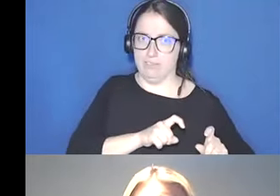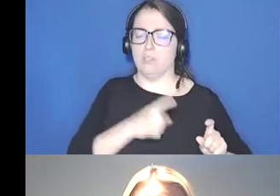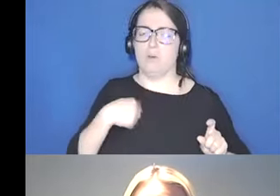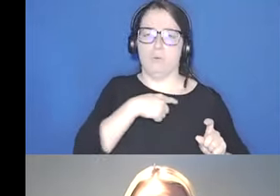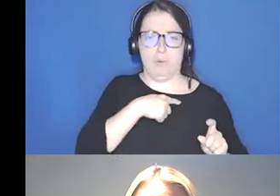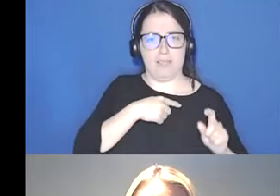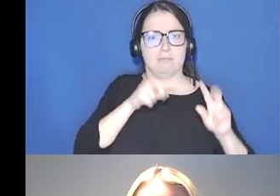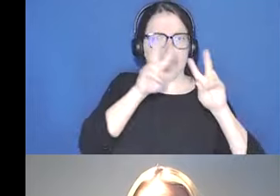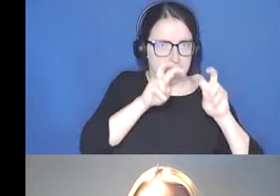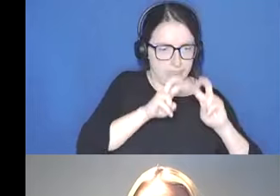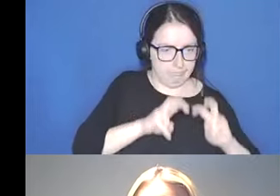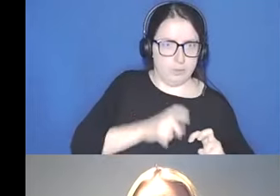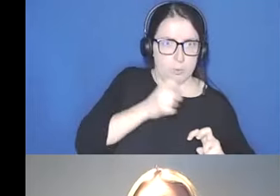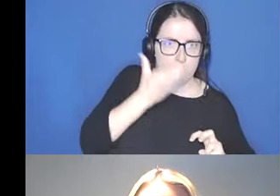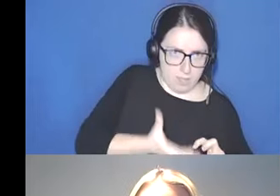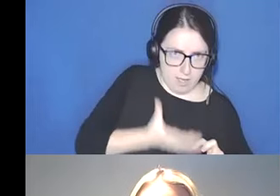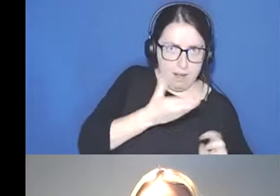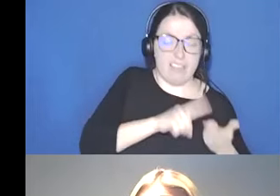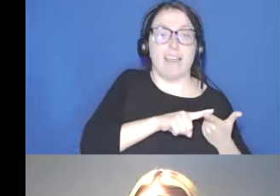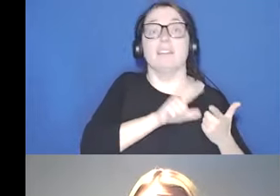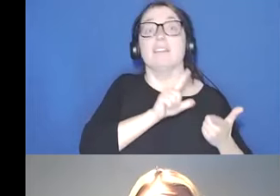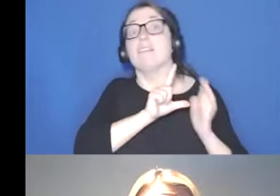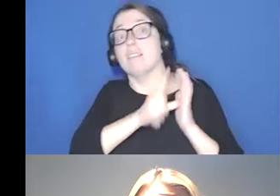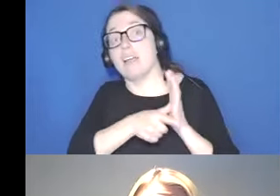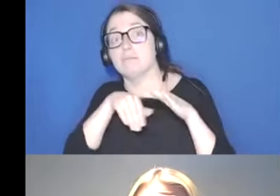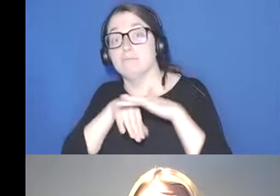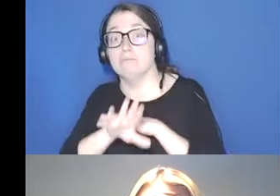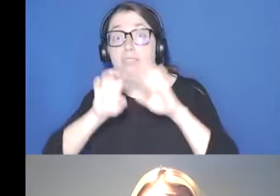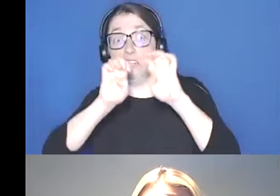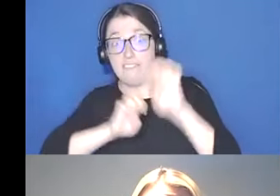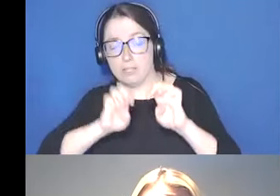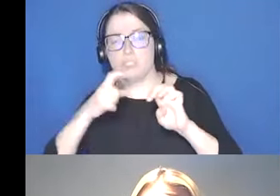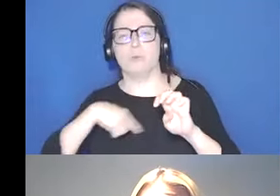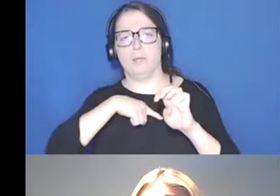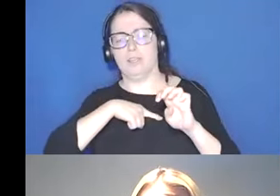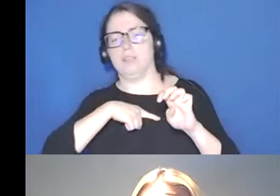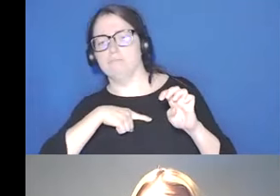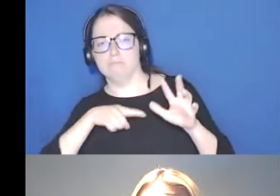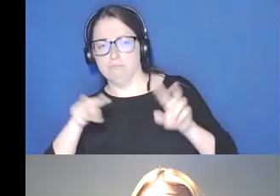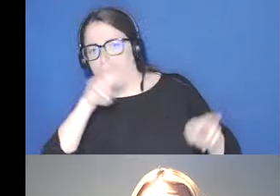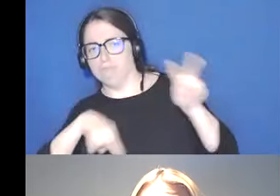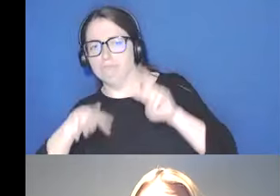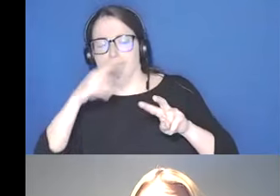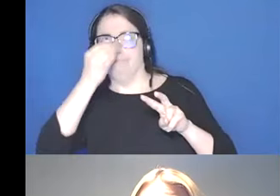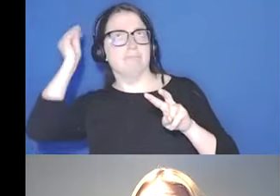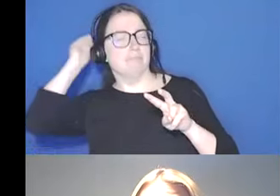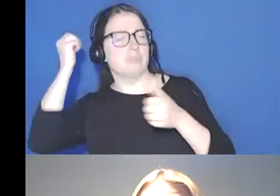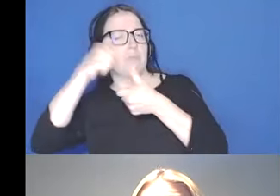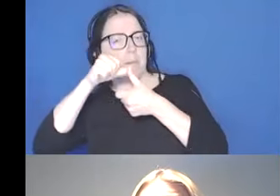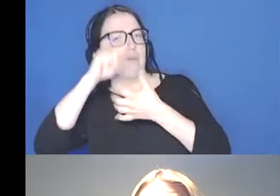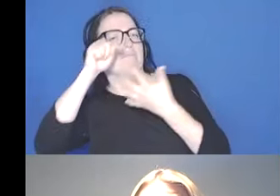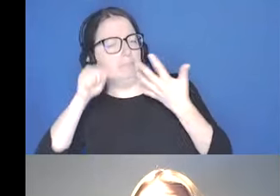our expectations accordingly. A lot of times we'll ask parents and caregivers to